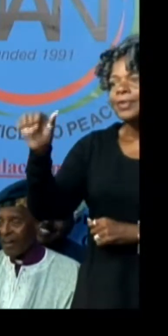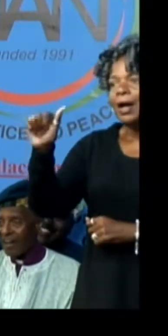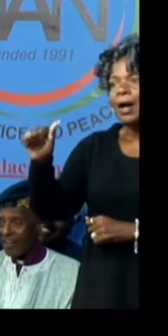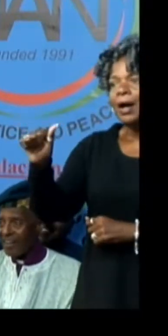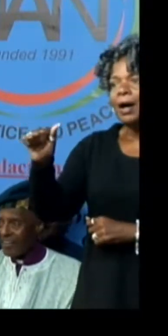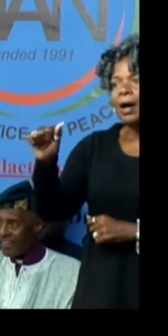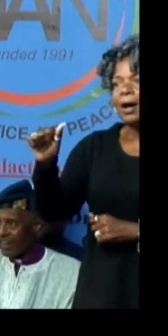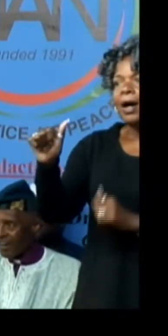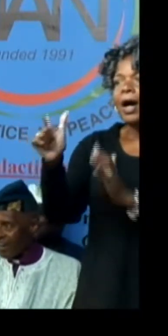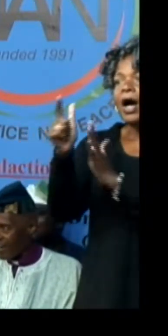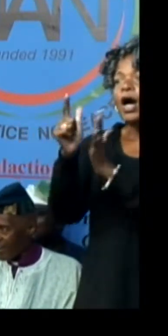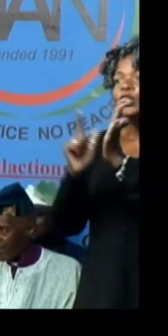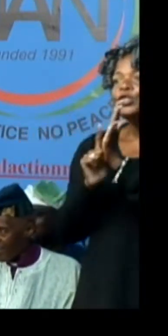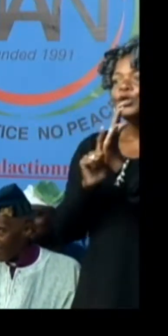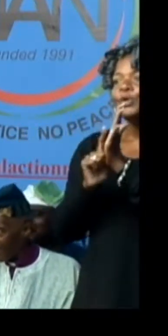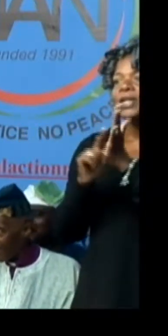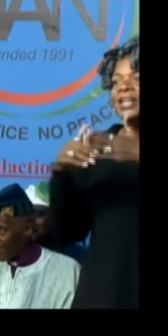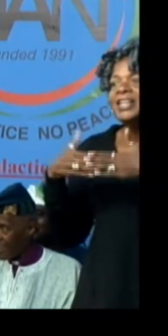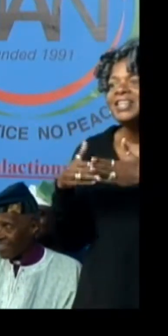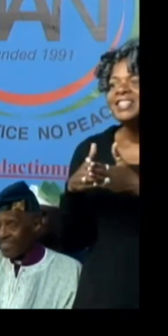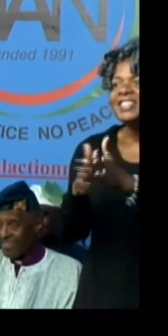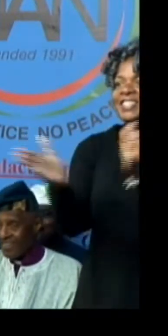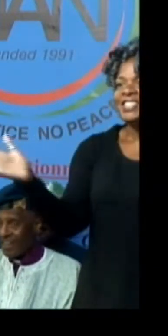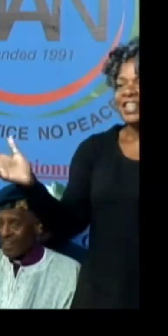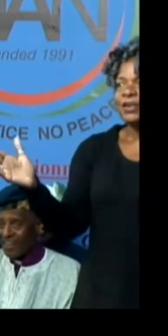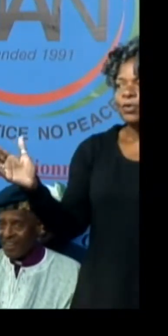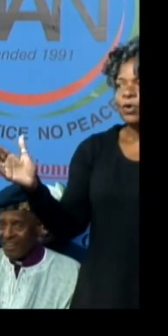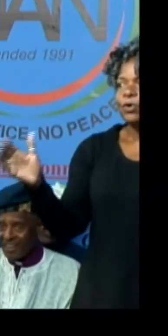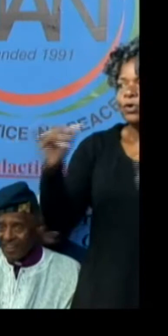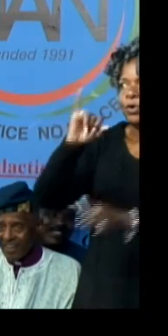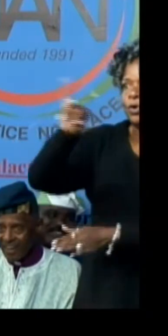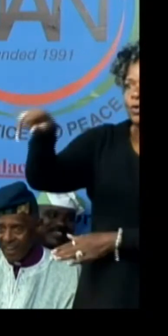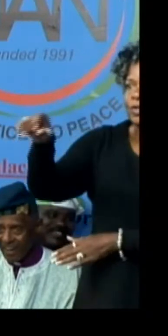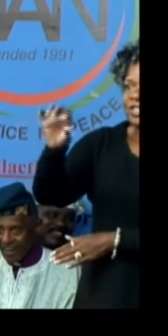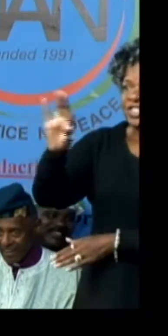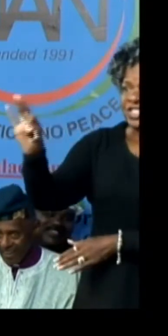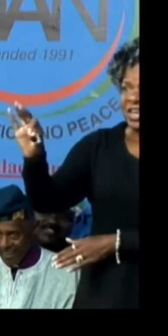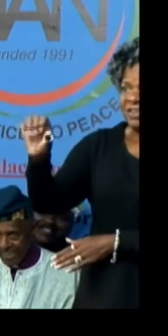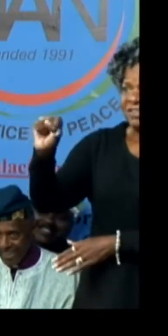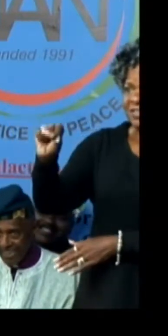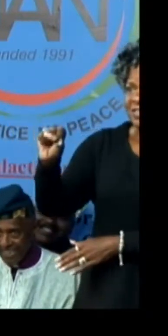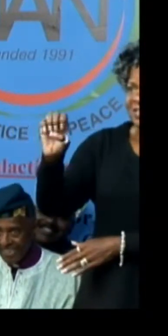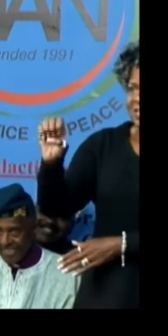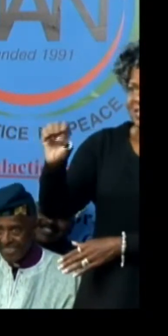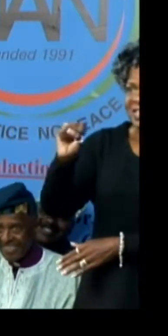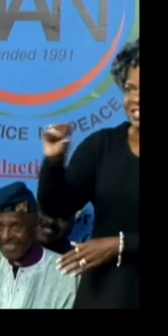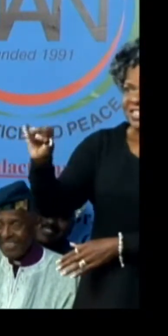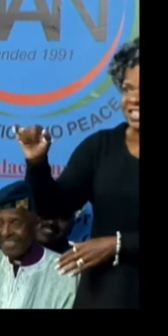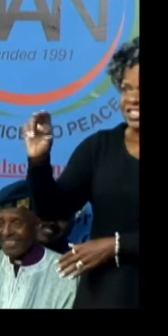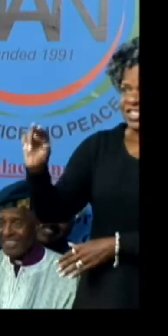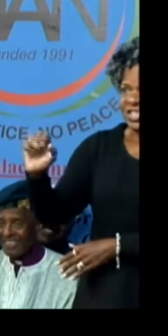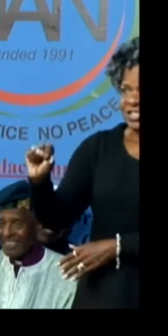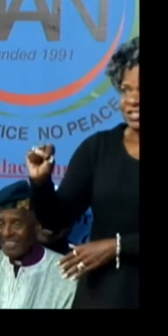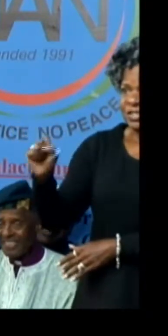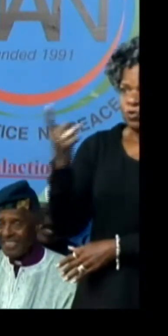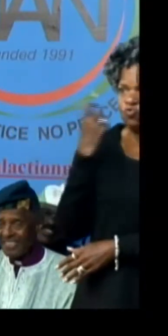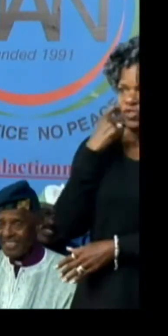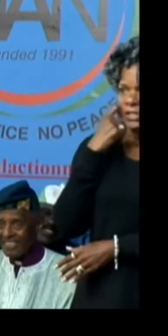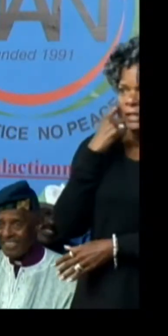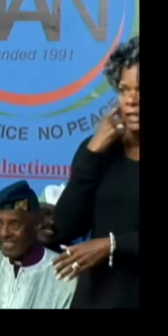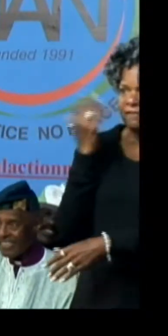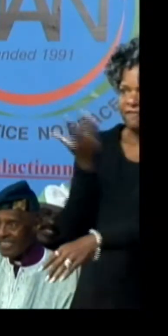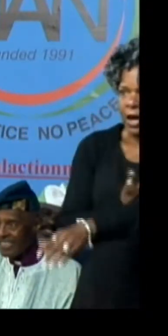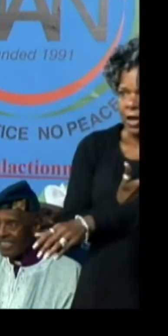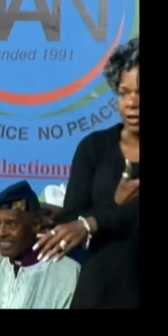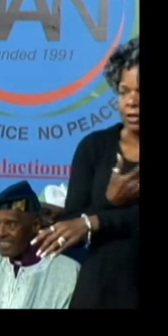I'm not looking at my Twitter feed, but he was a few minutes ago. He said, I'm